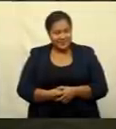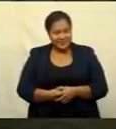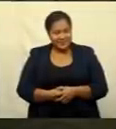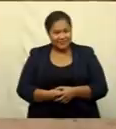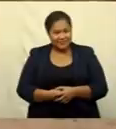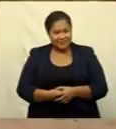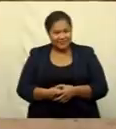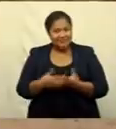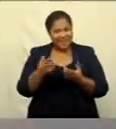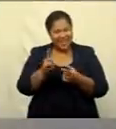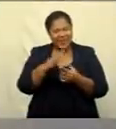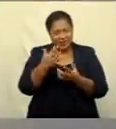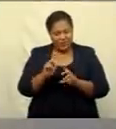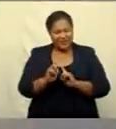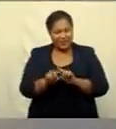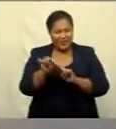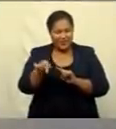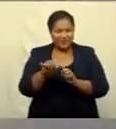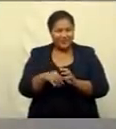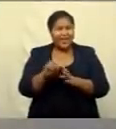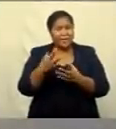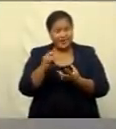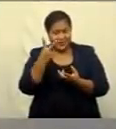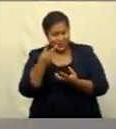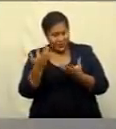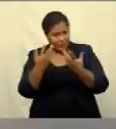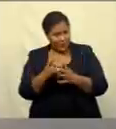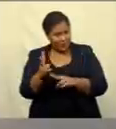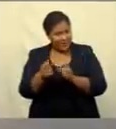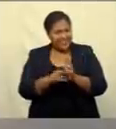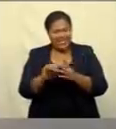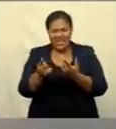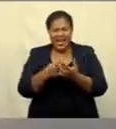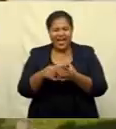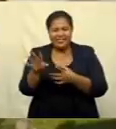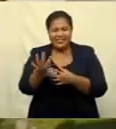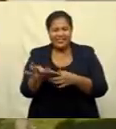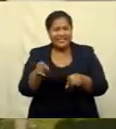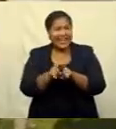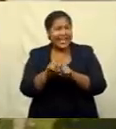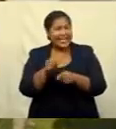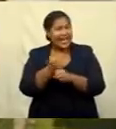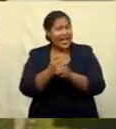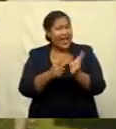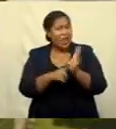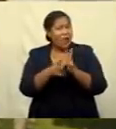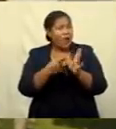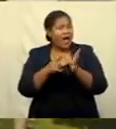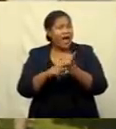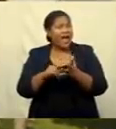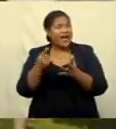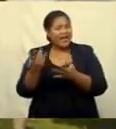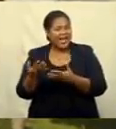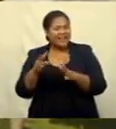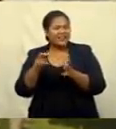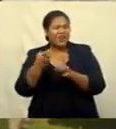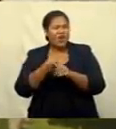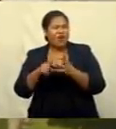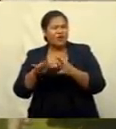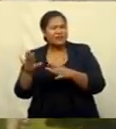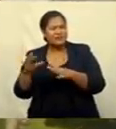phone numbers. Apart from these two villages, there are other areas such as Ngaloa and Korovisalau where restrictions have